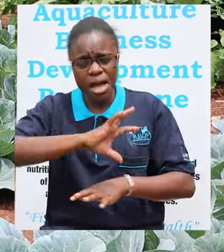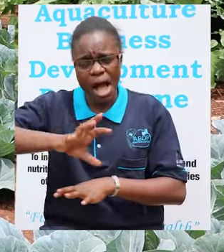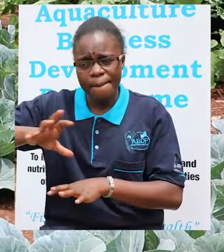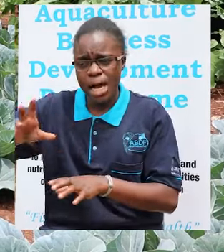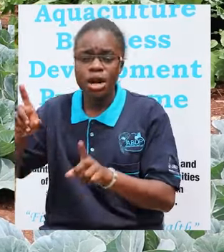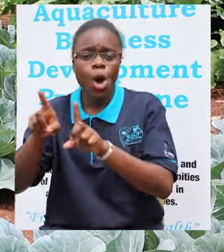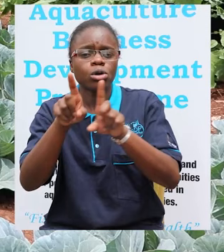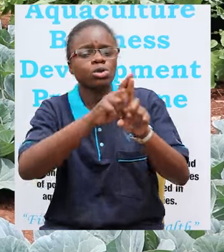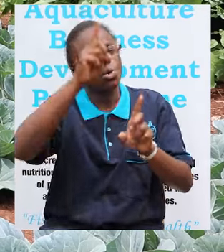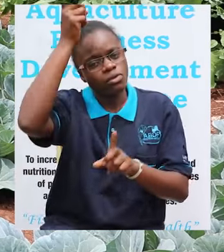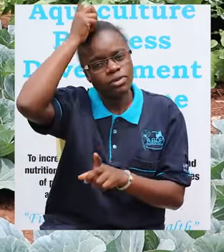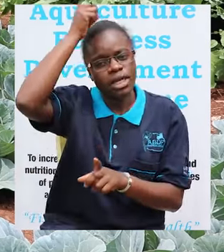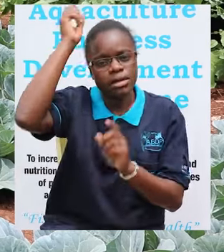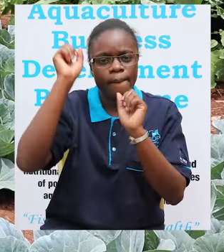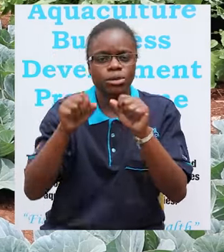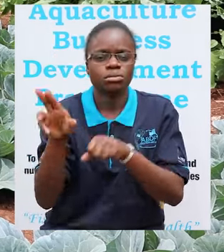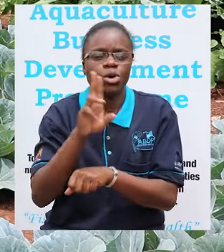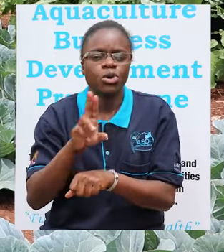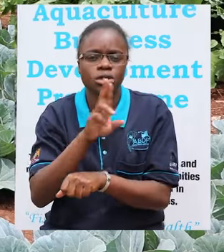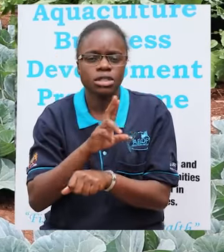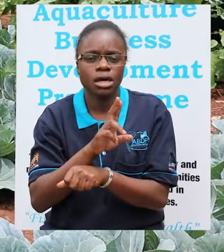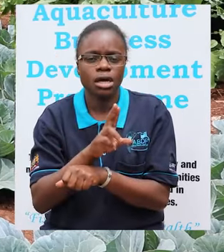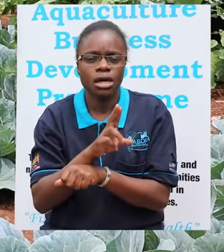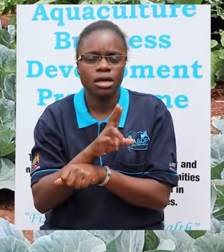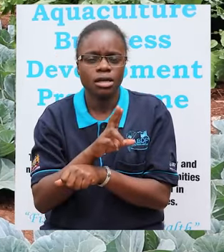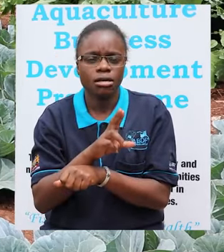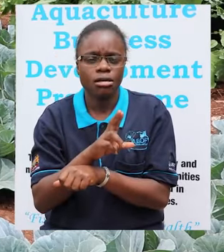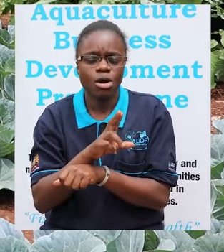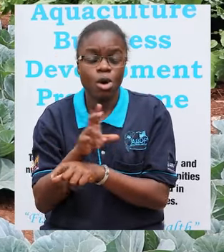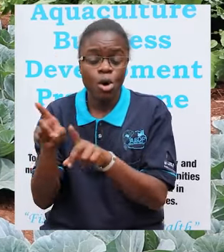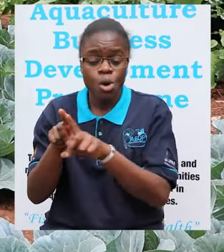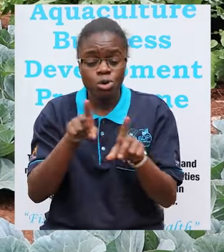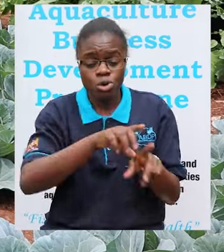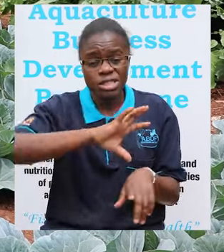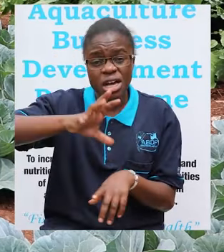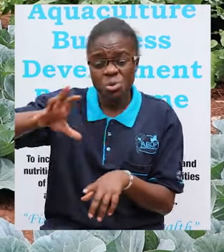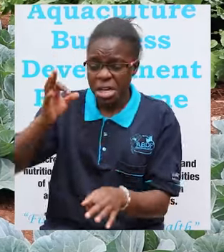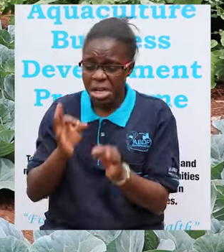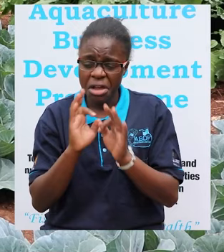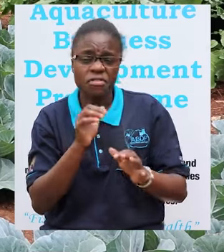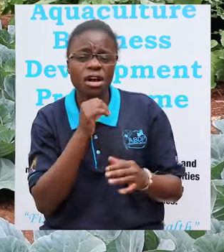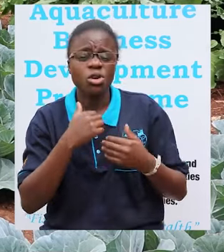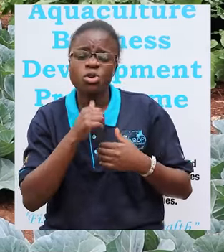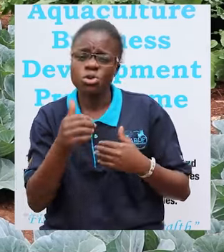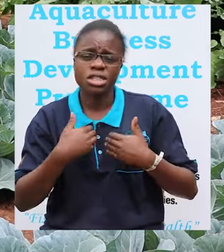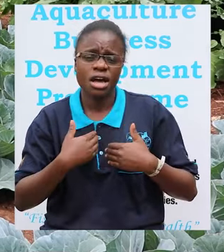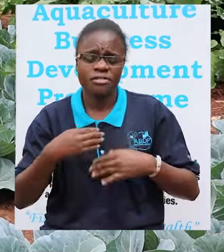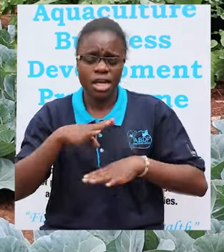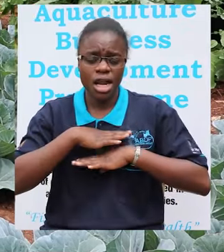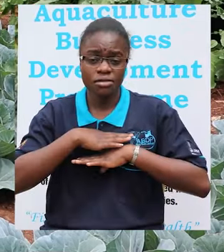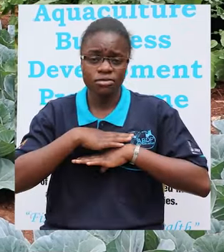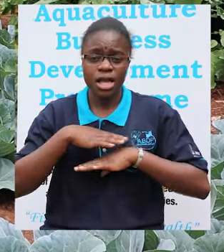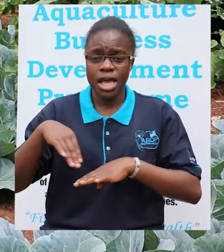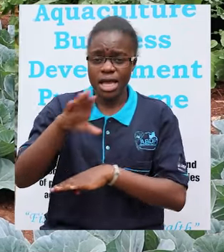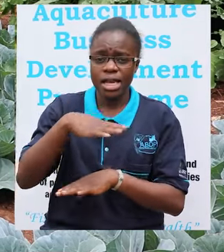be in the rural. And in urban, it can also be constructed even if you don't have the physical space. It can be on the rooftops, and it can